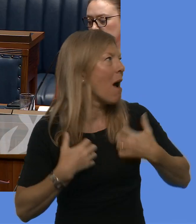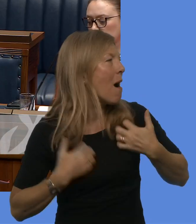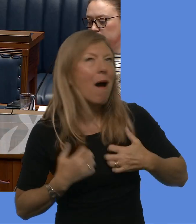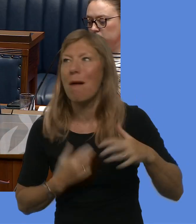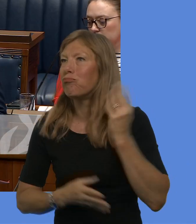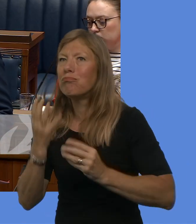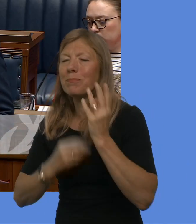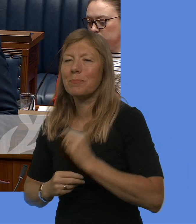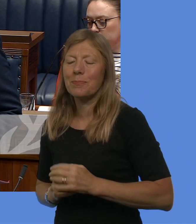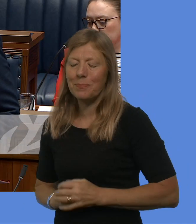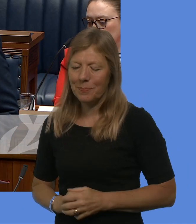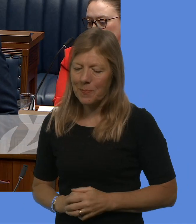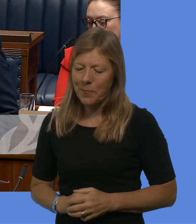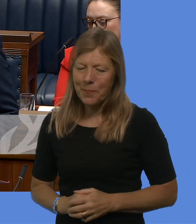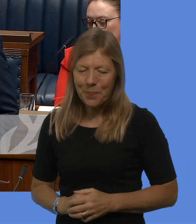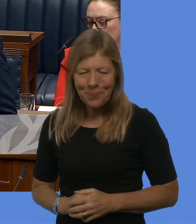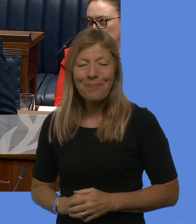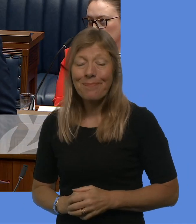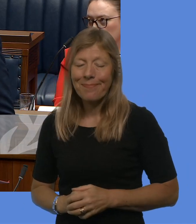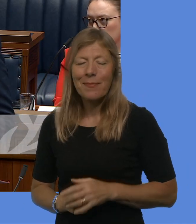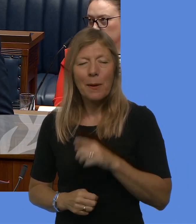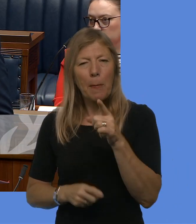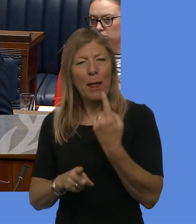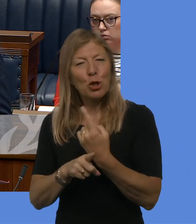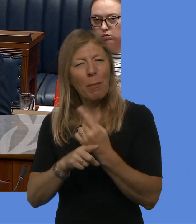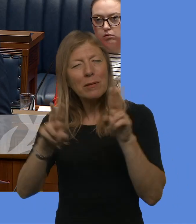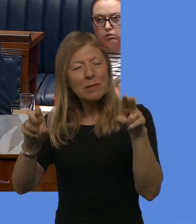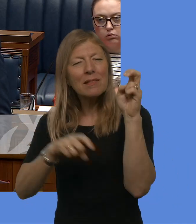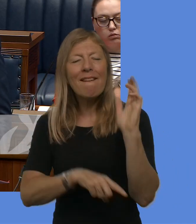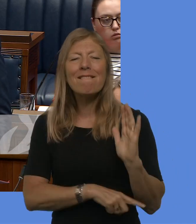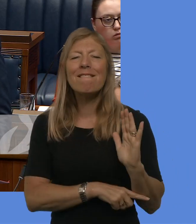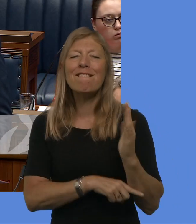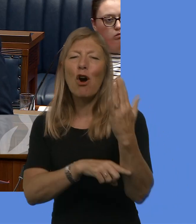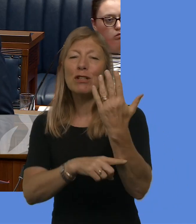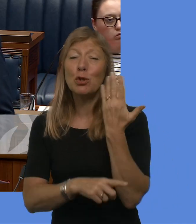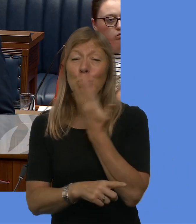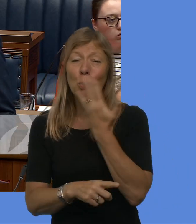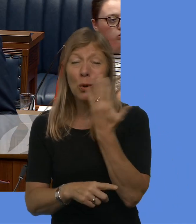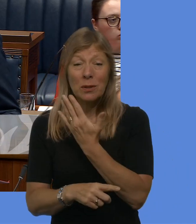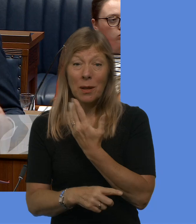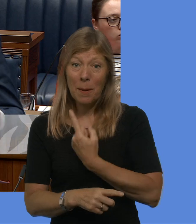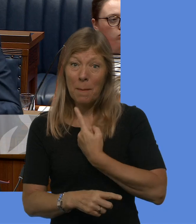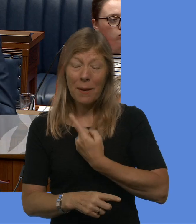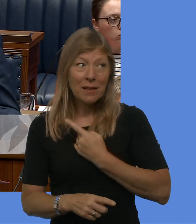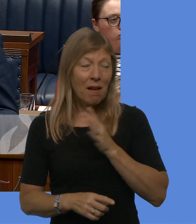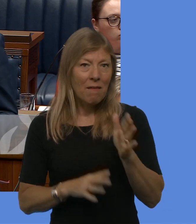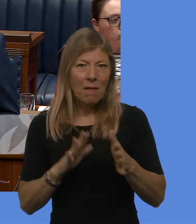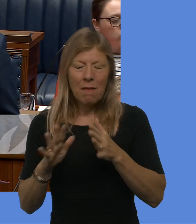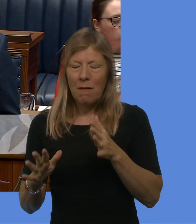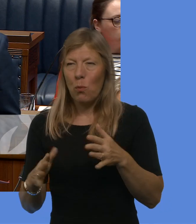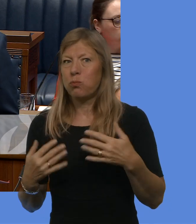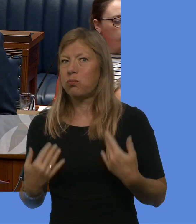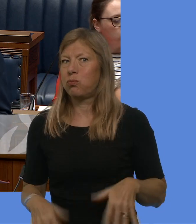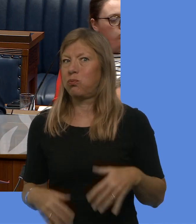committee highlights the Forest schools, and I've been impressed at the number of schools that I've visited that have been able to incorporate some of